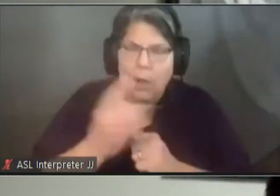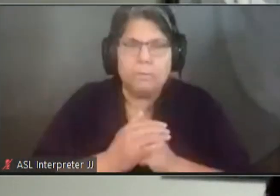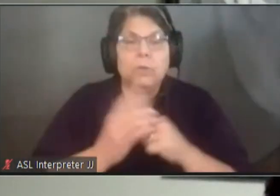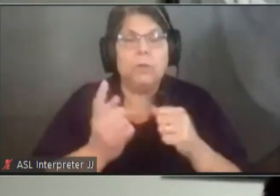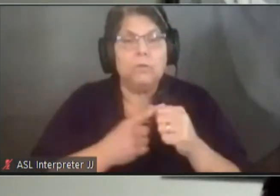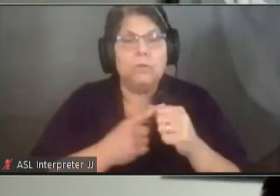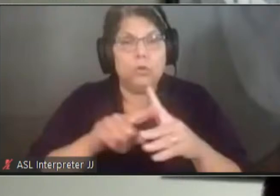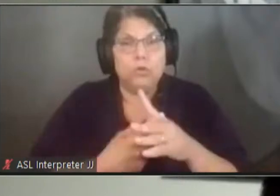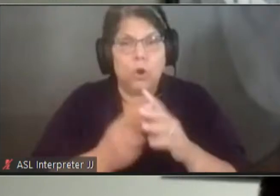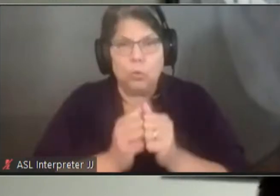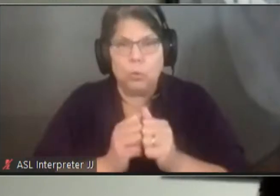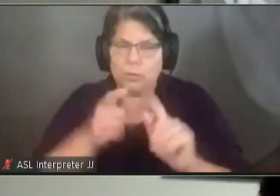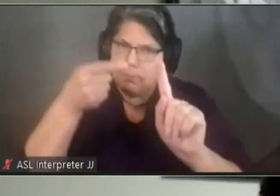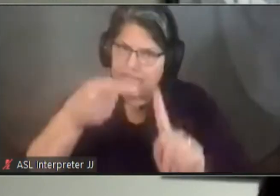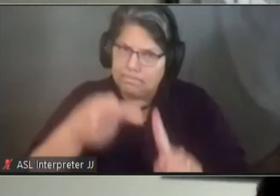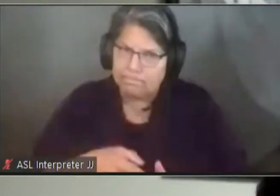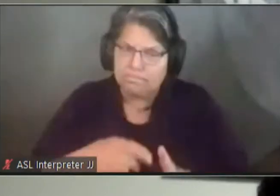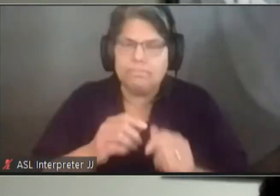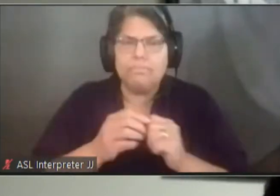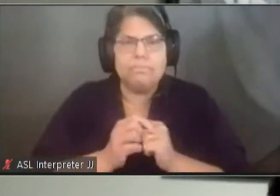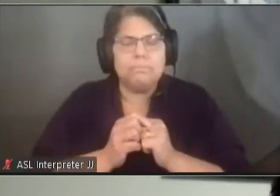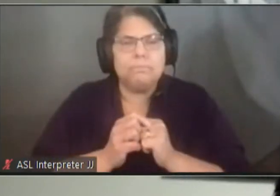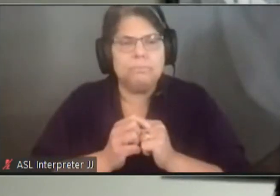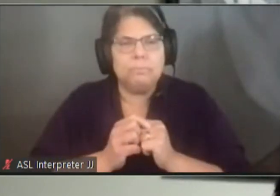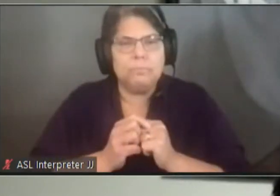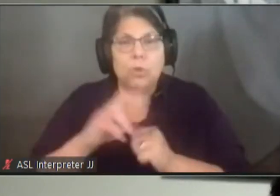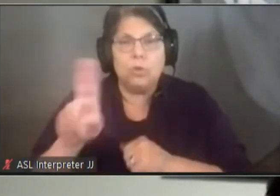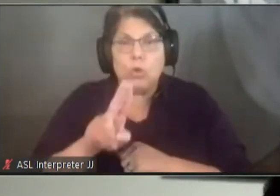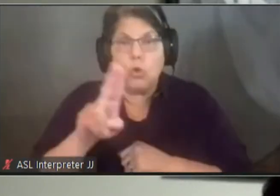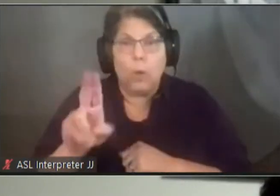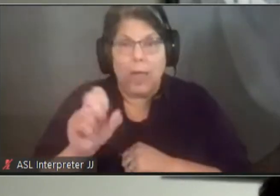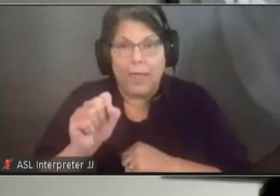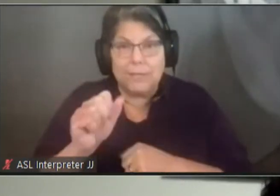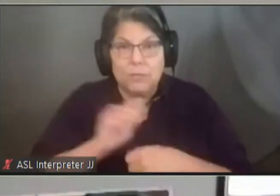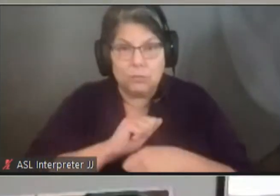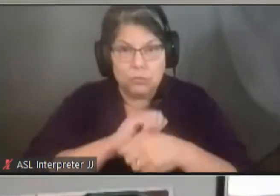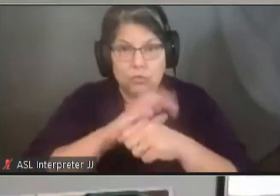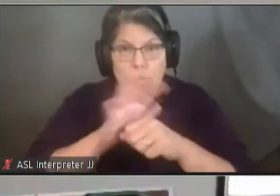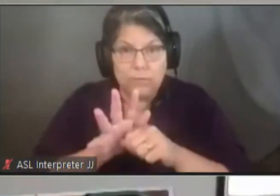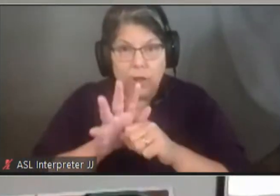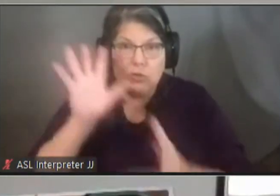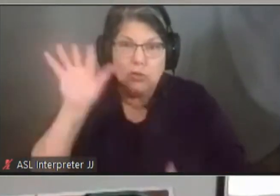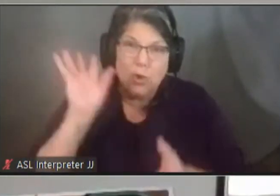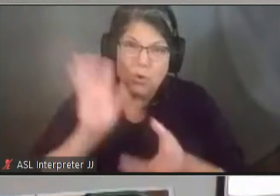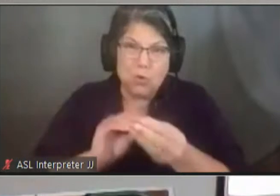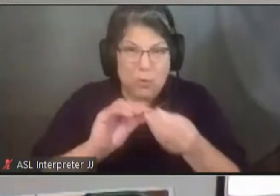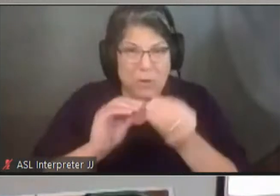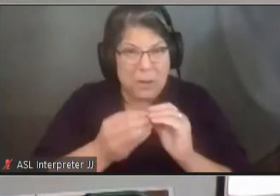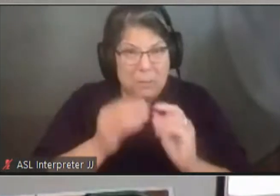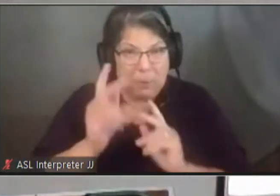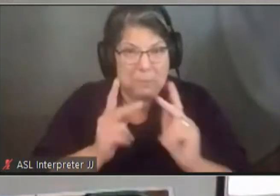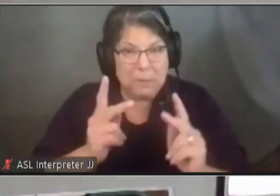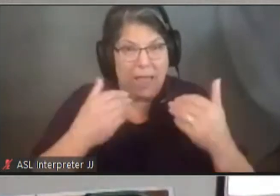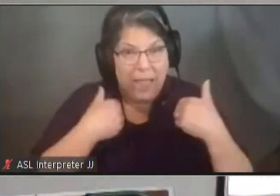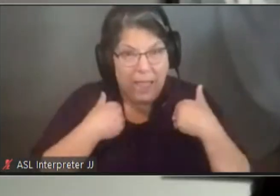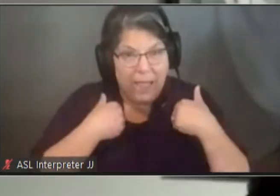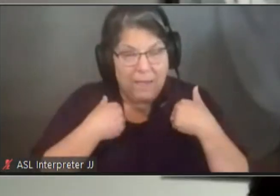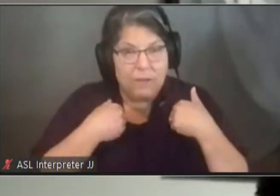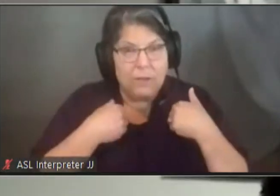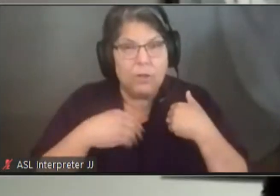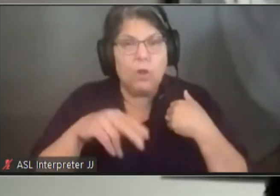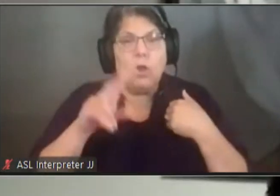with the data. And United States coronavirus total cases this morning is